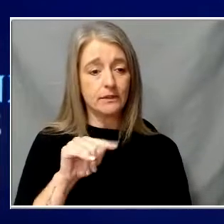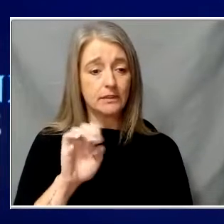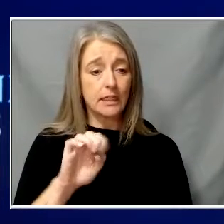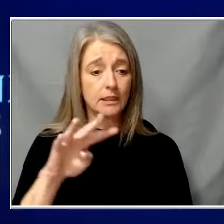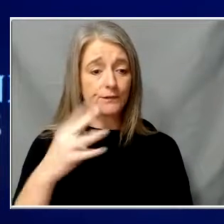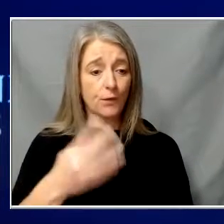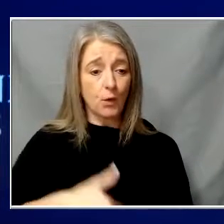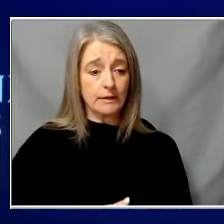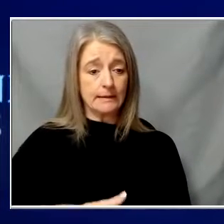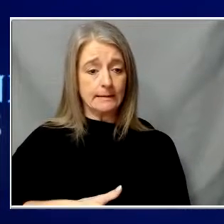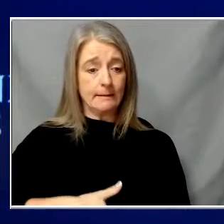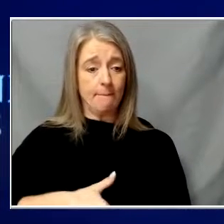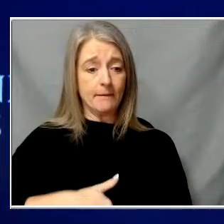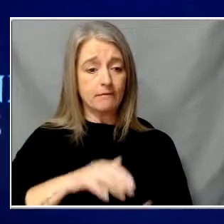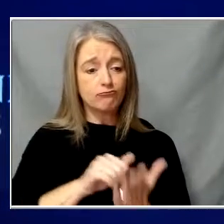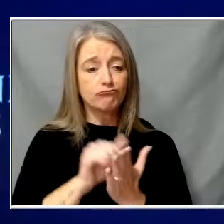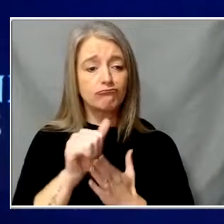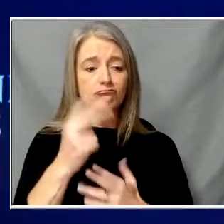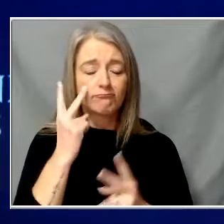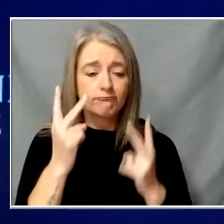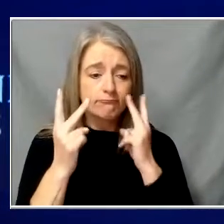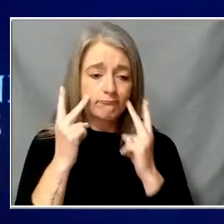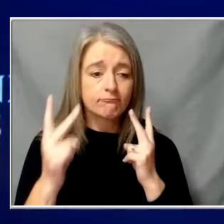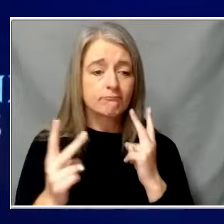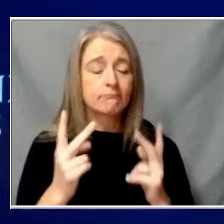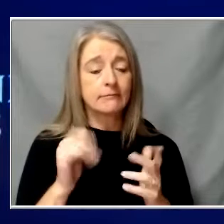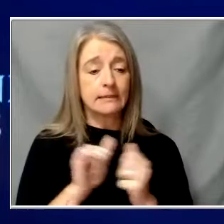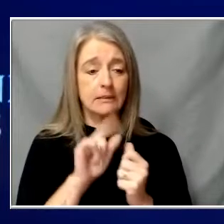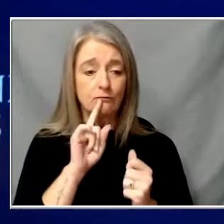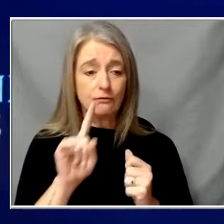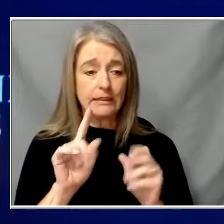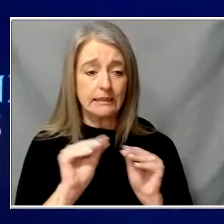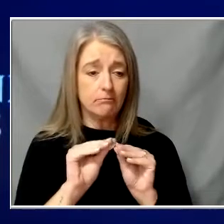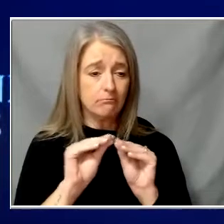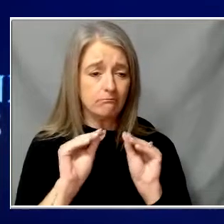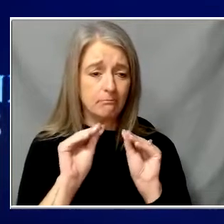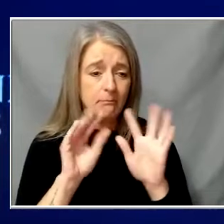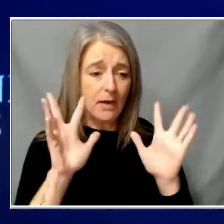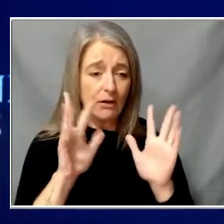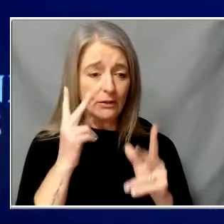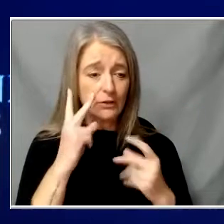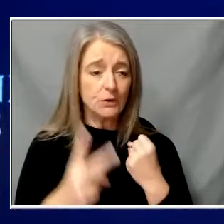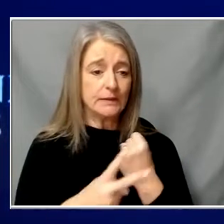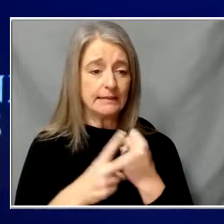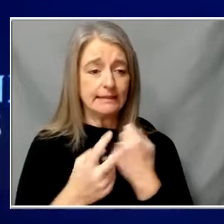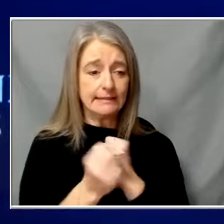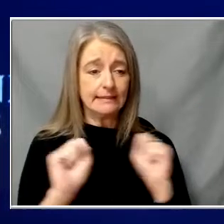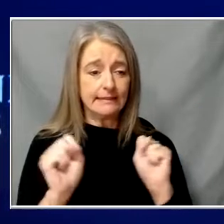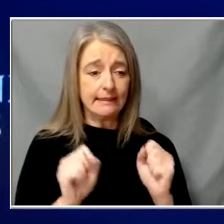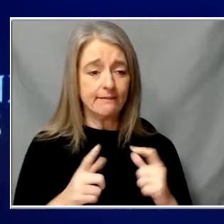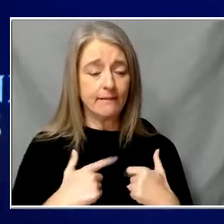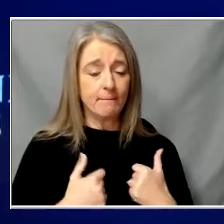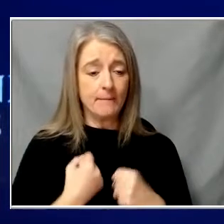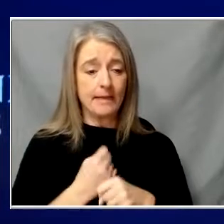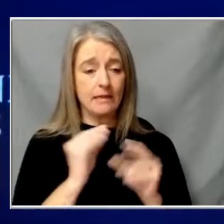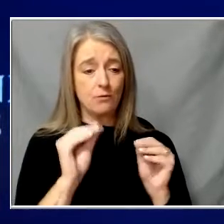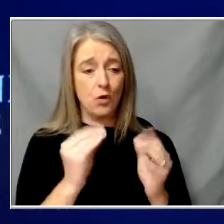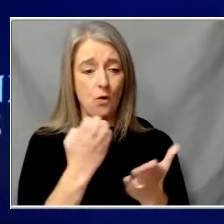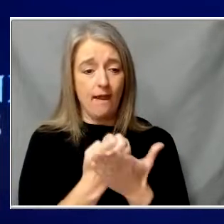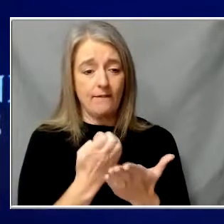we find that, you know, it's almost miraculous to save somebody and make them no evidence of